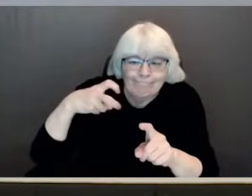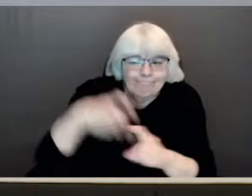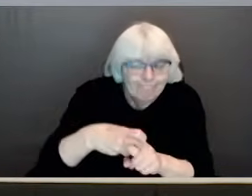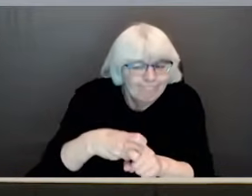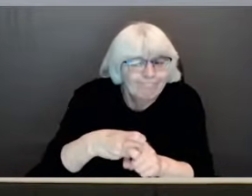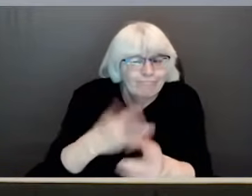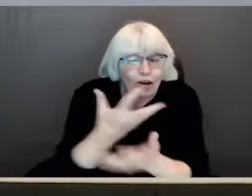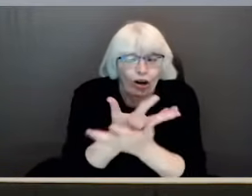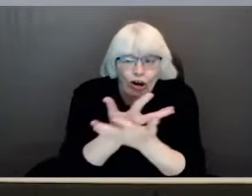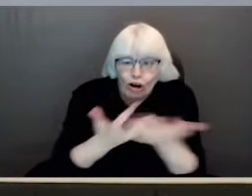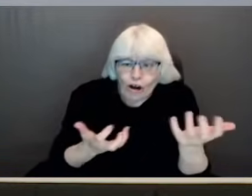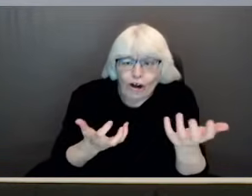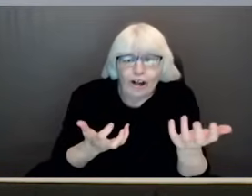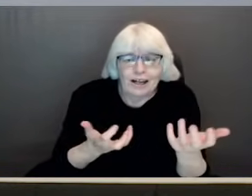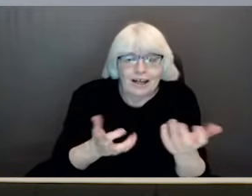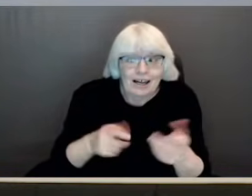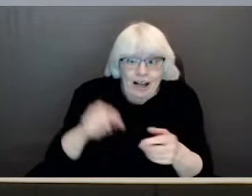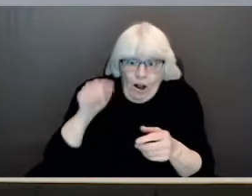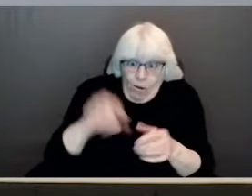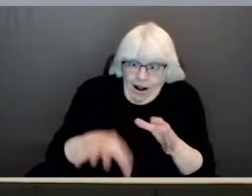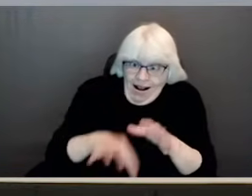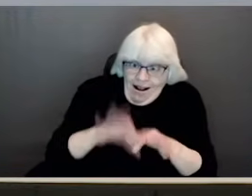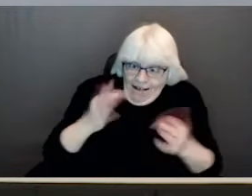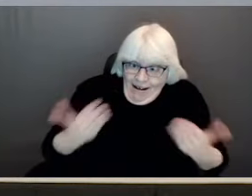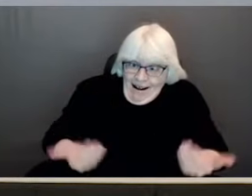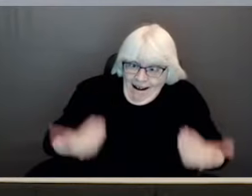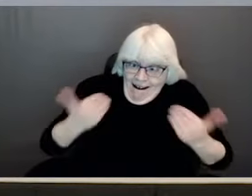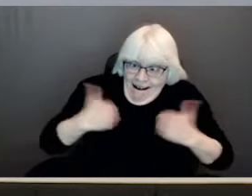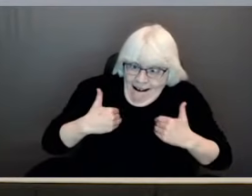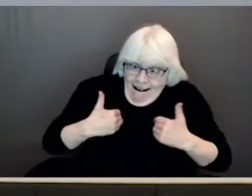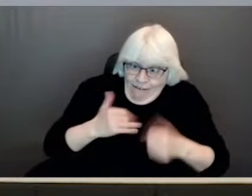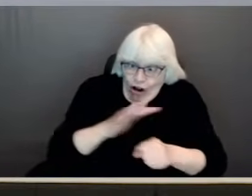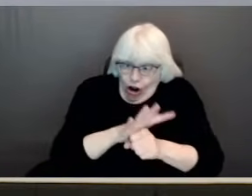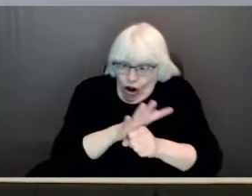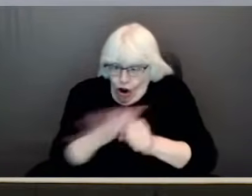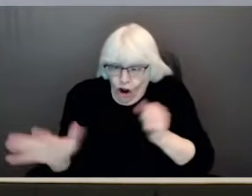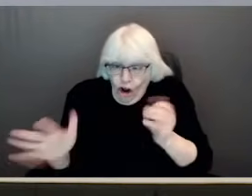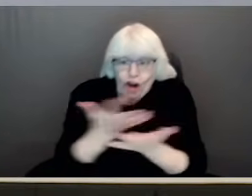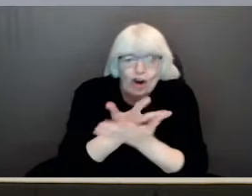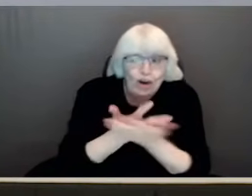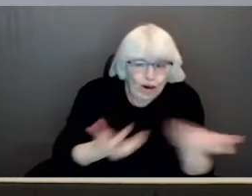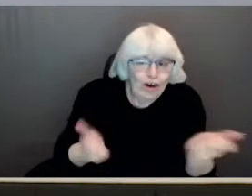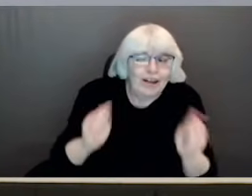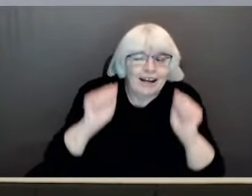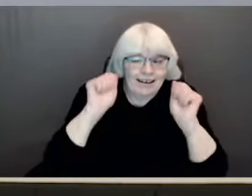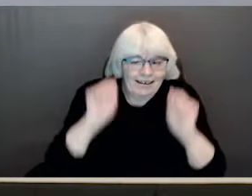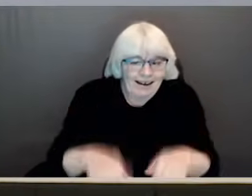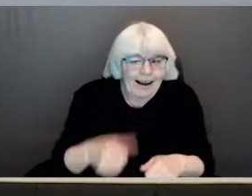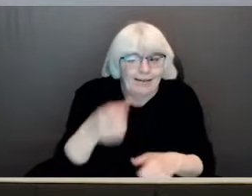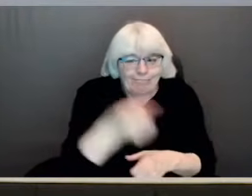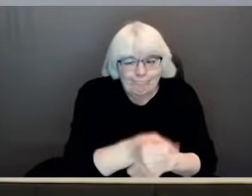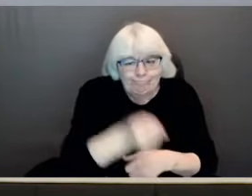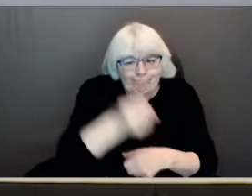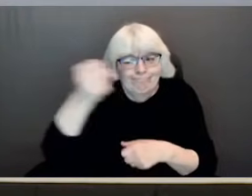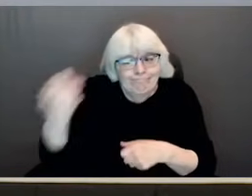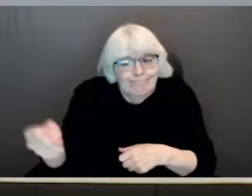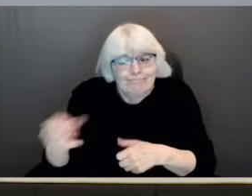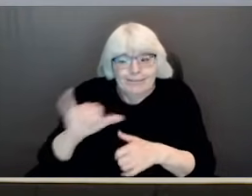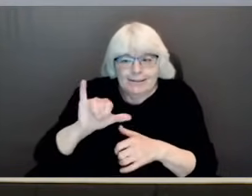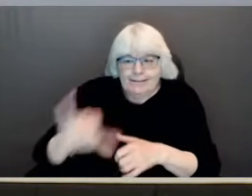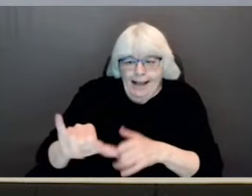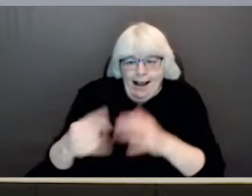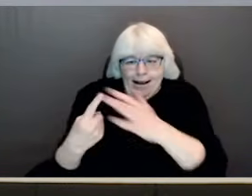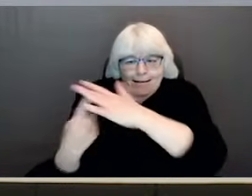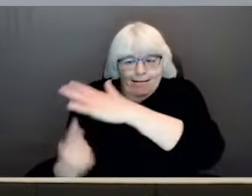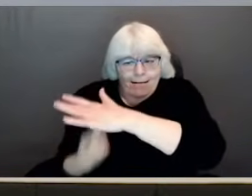diagnosed with COVID-19, the sooner they can be quarantined, thereby lowering the risk to other people. As the country